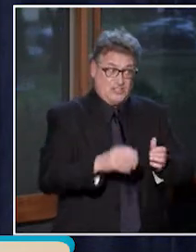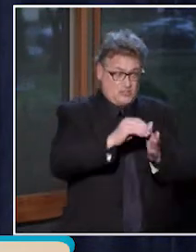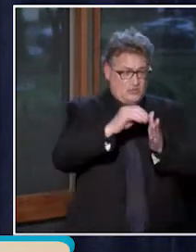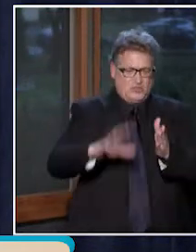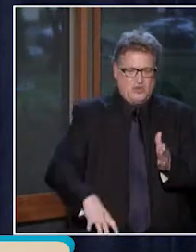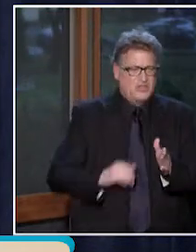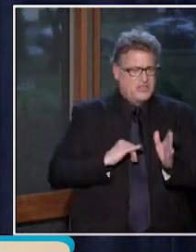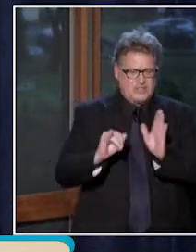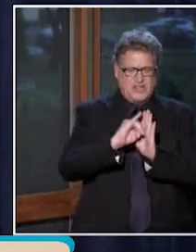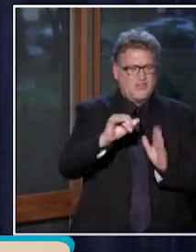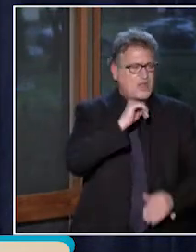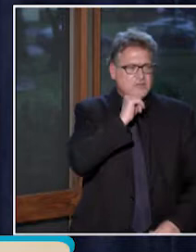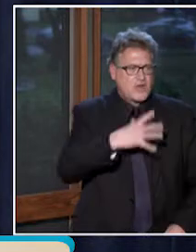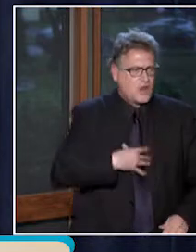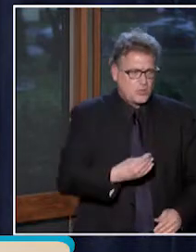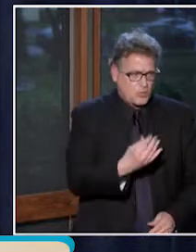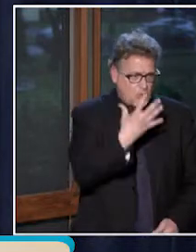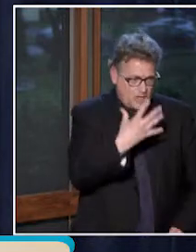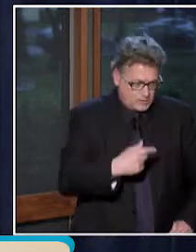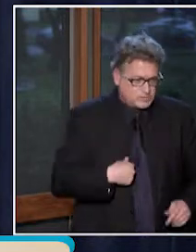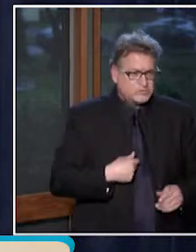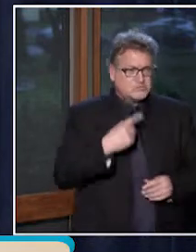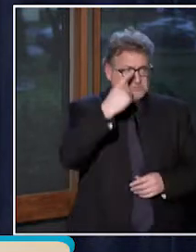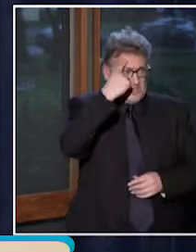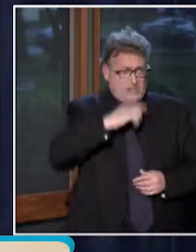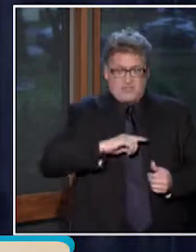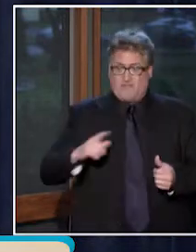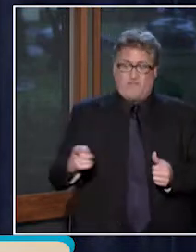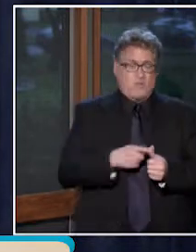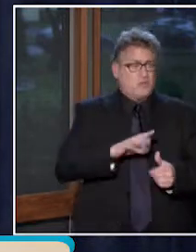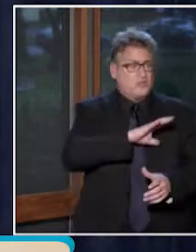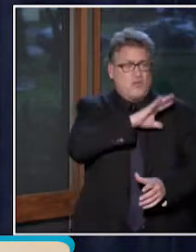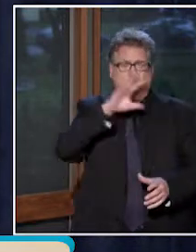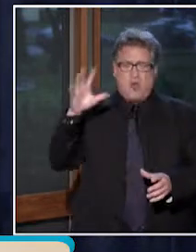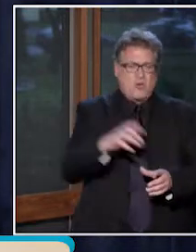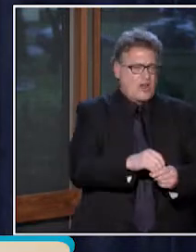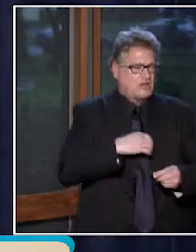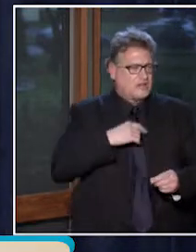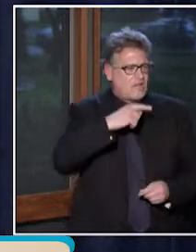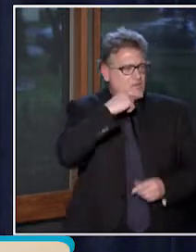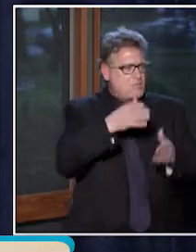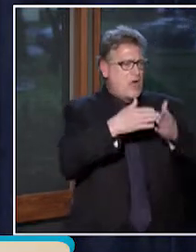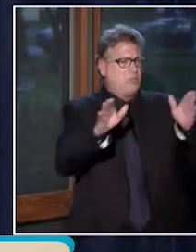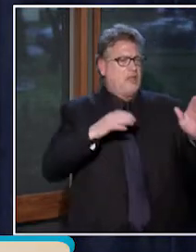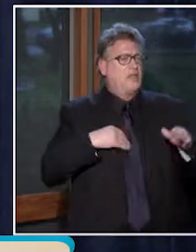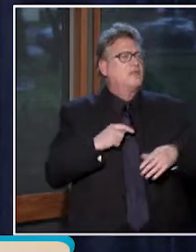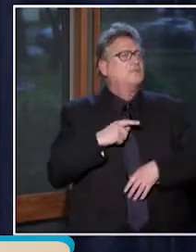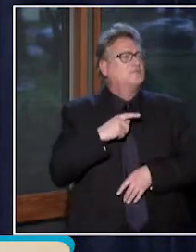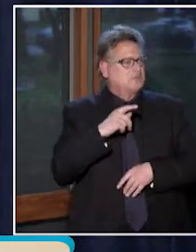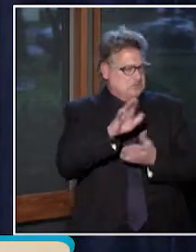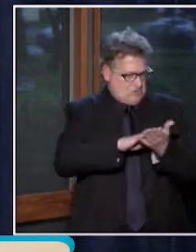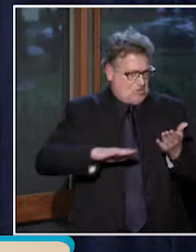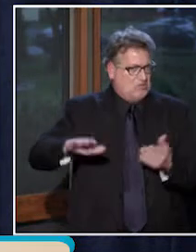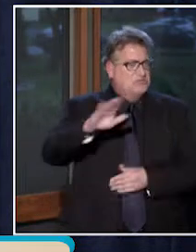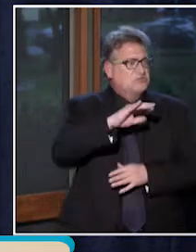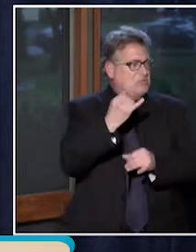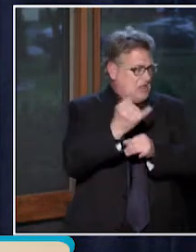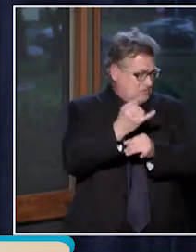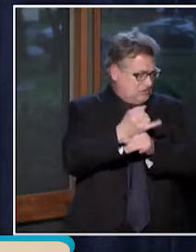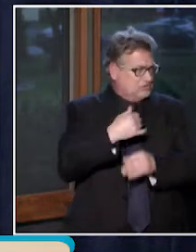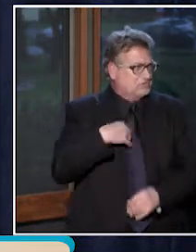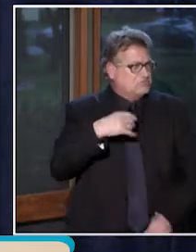as non-white. And we think that this is the first comprehensive public post-secondary campus